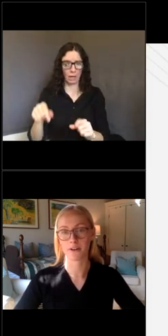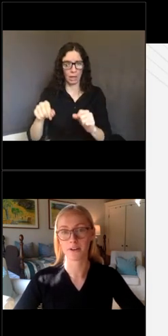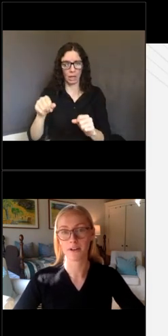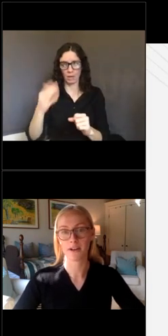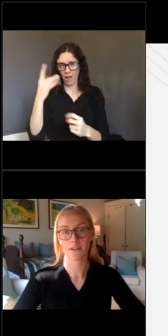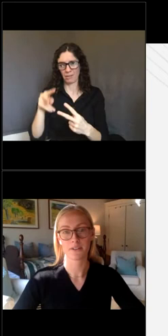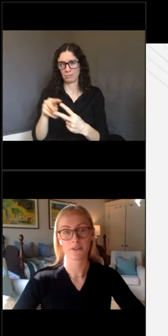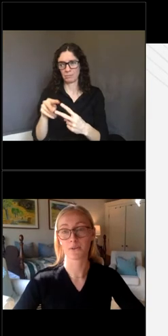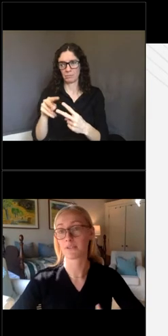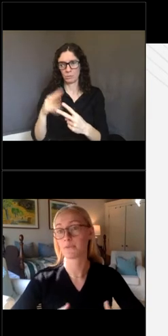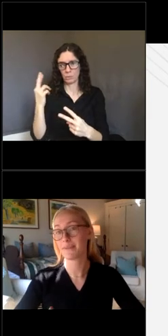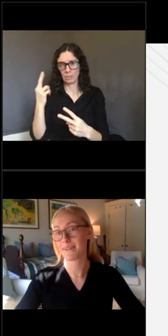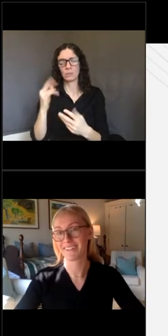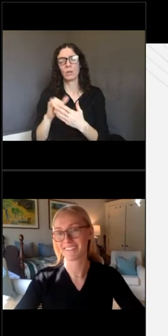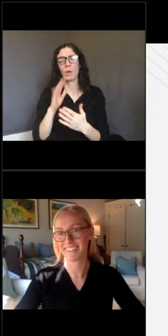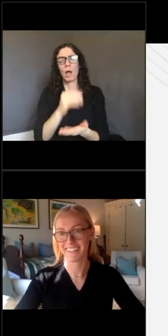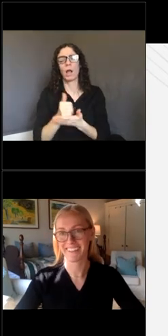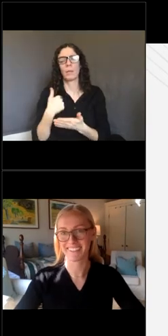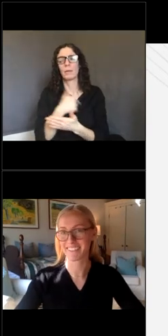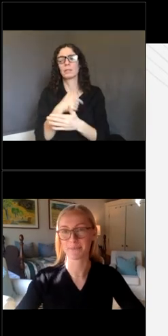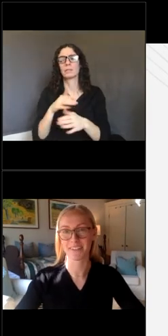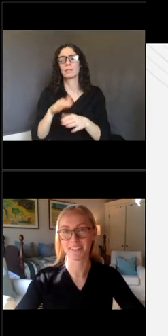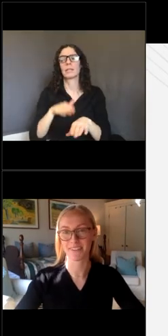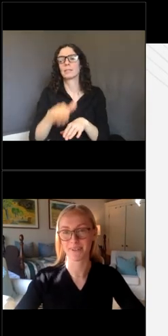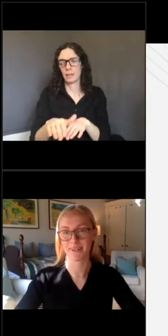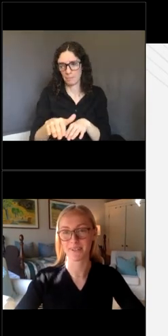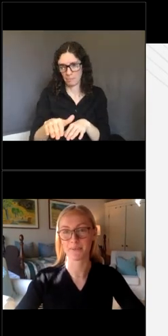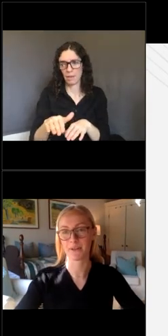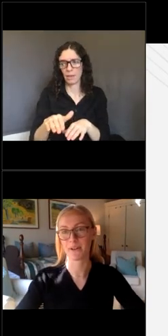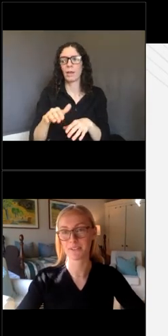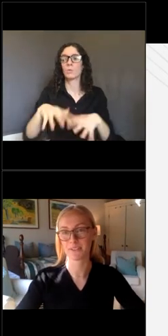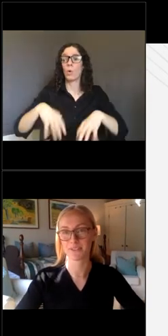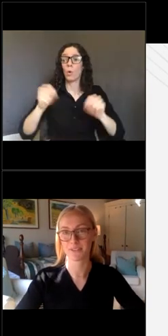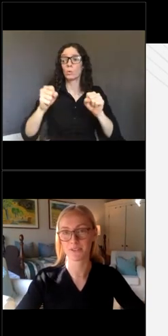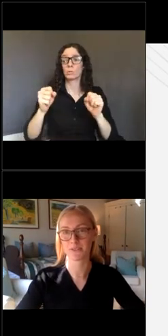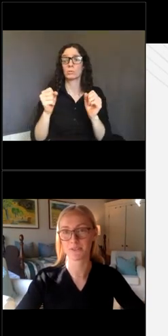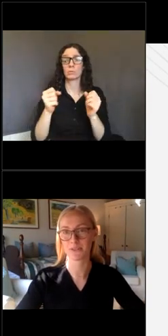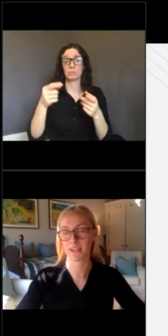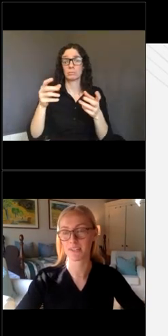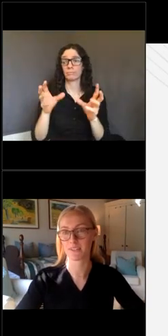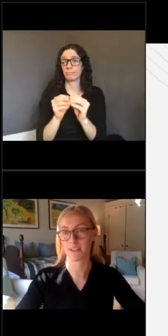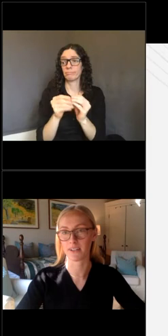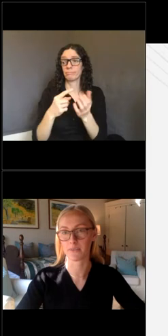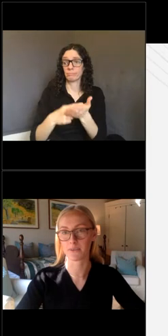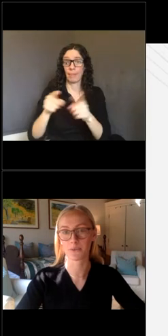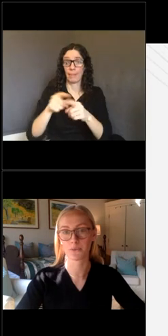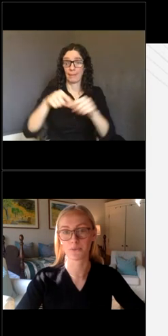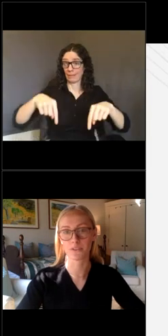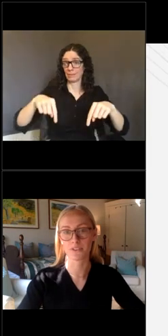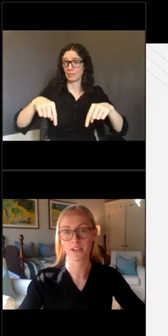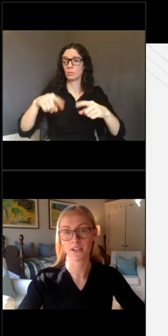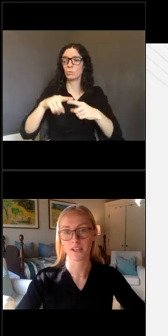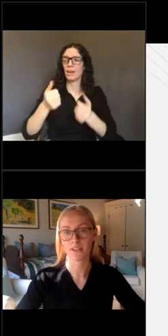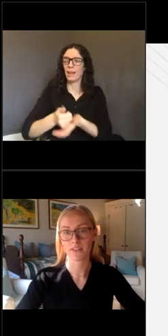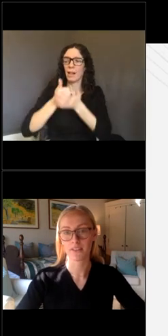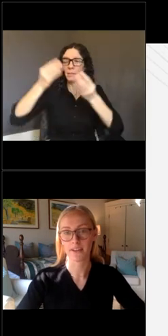for hosting webinars like this to spread the word, but also to try to develop